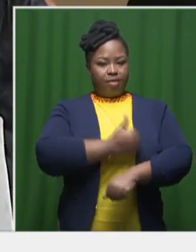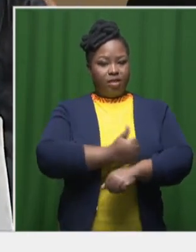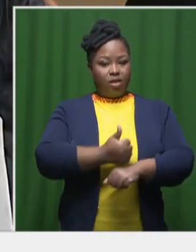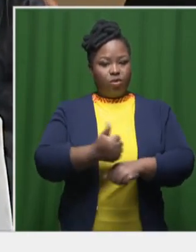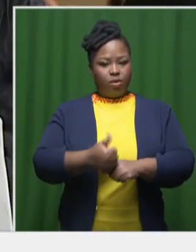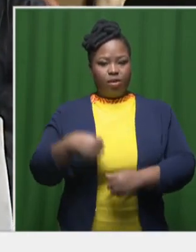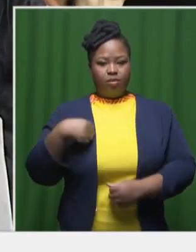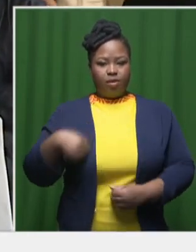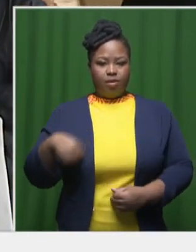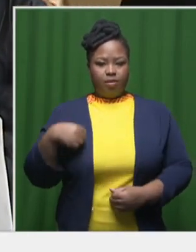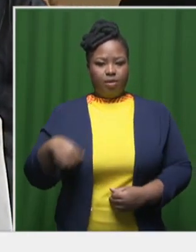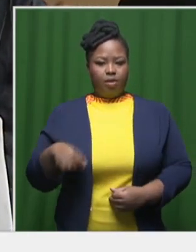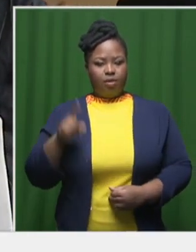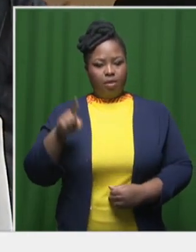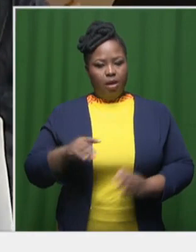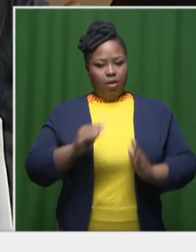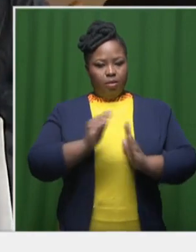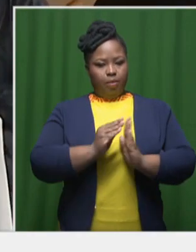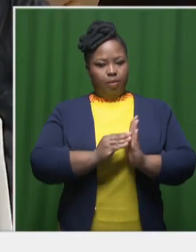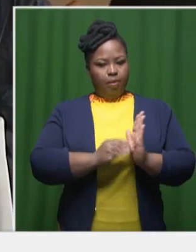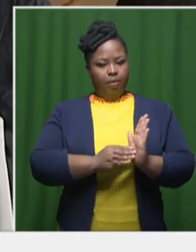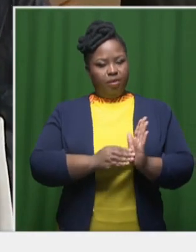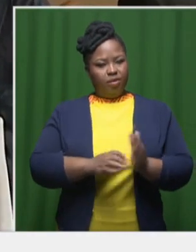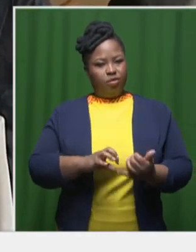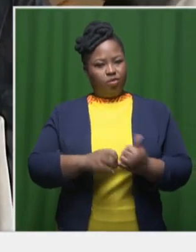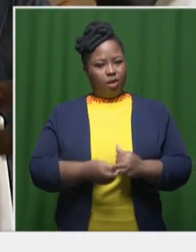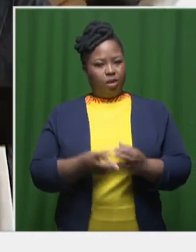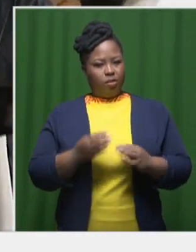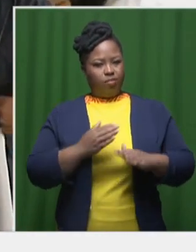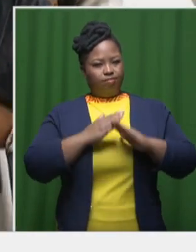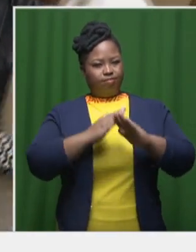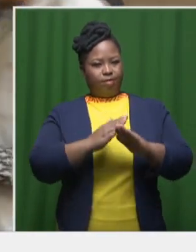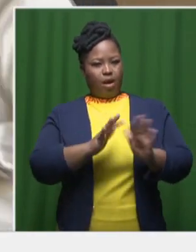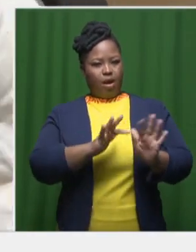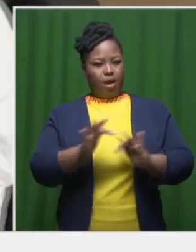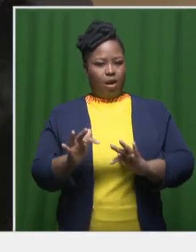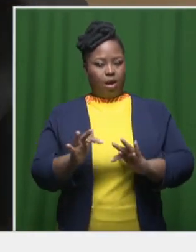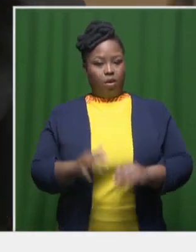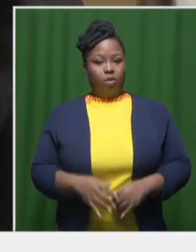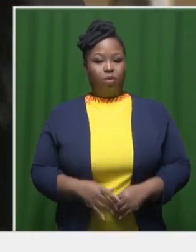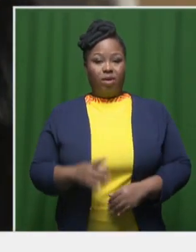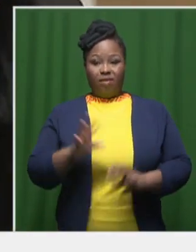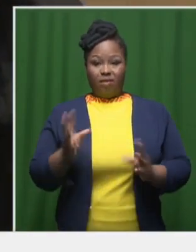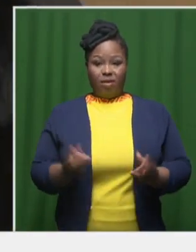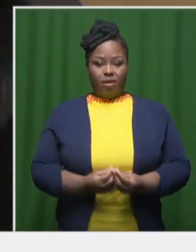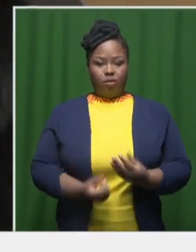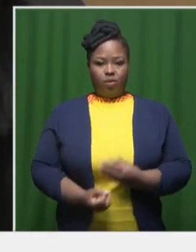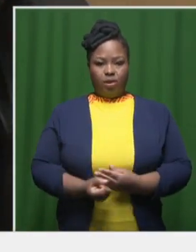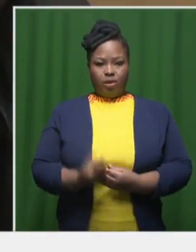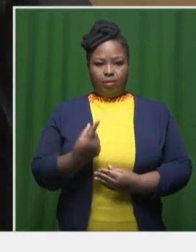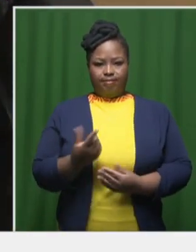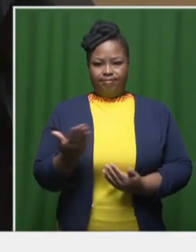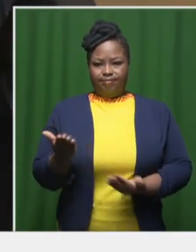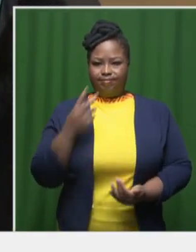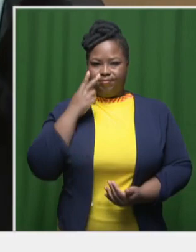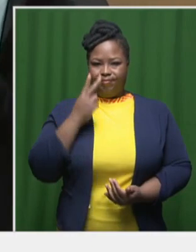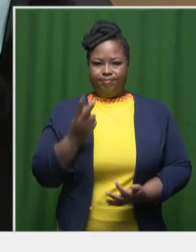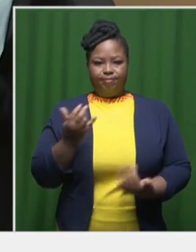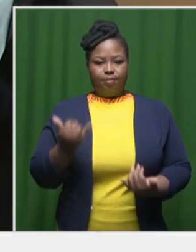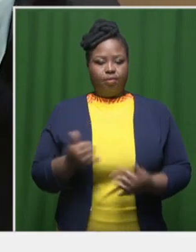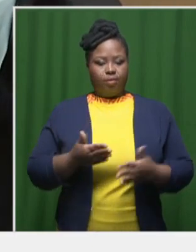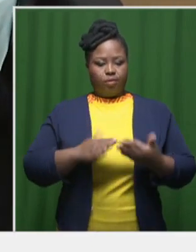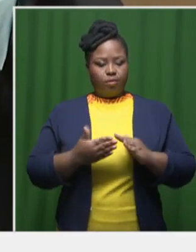and the municipality to be tabling mitigating ways of combating what we are seeing on the ground, the devastation with regards